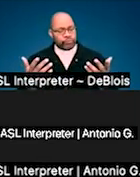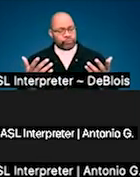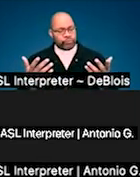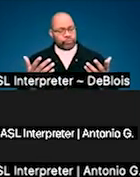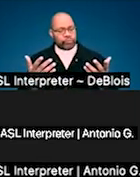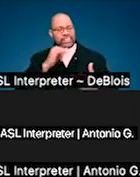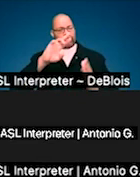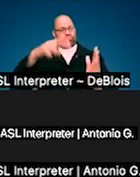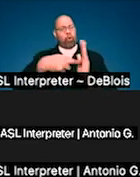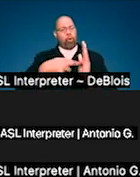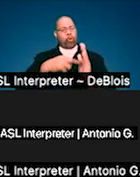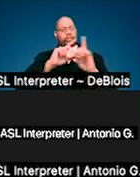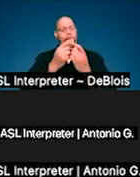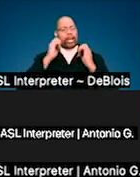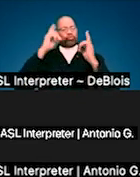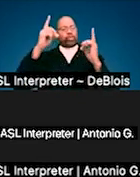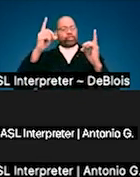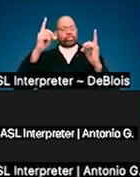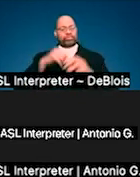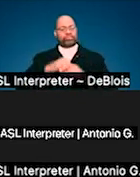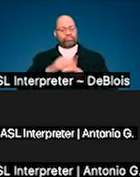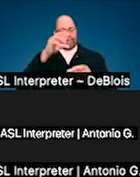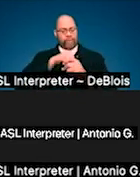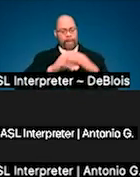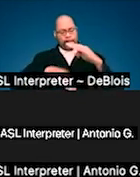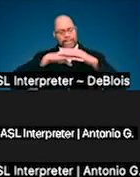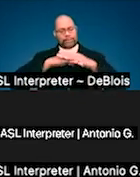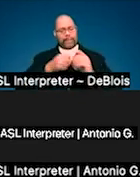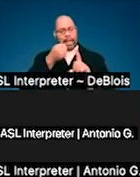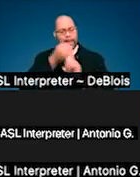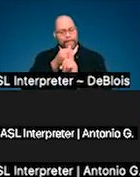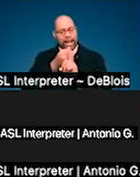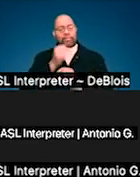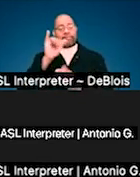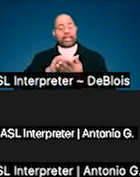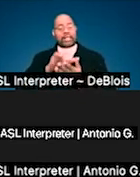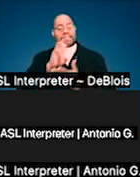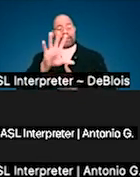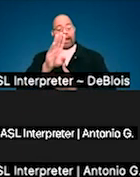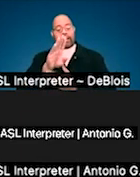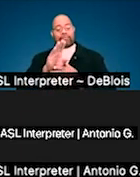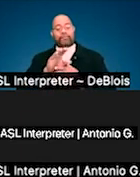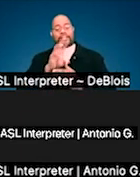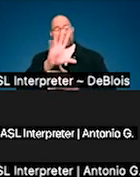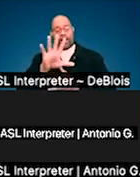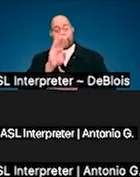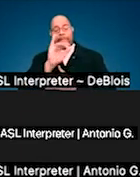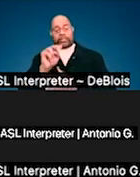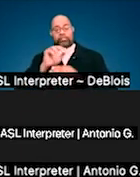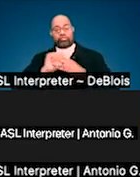is the role of the Department of Education in maximizing the impact of that $65